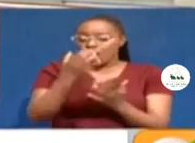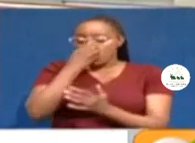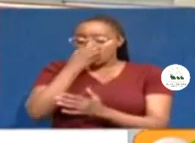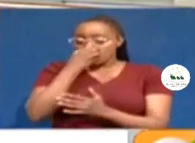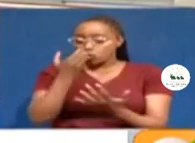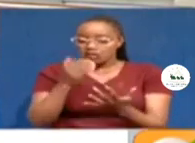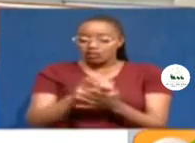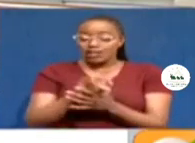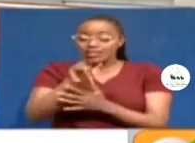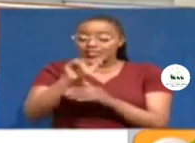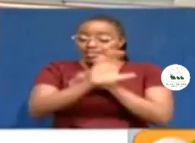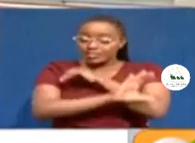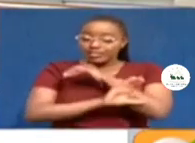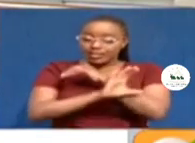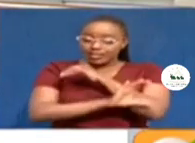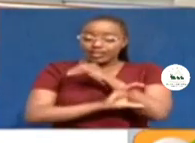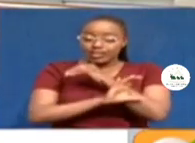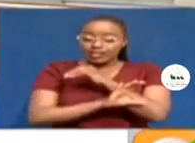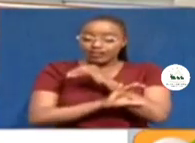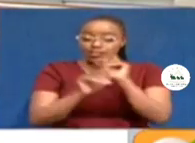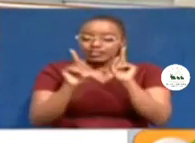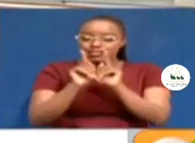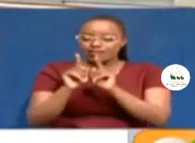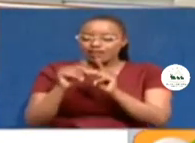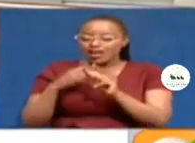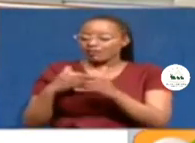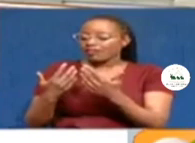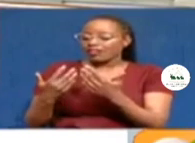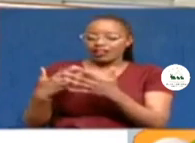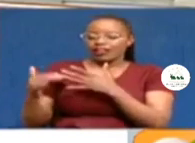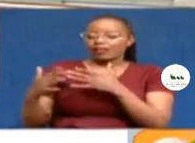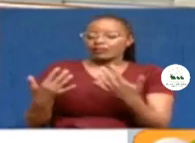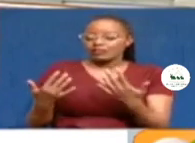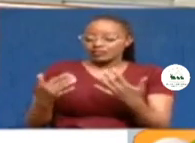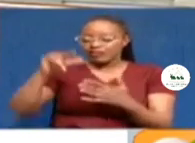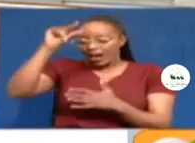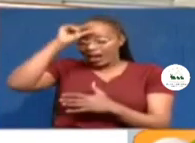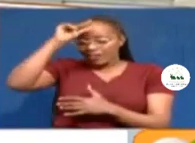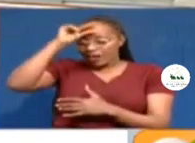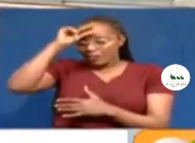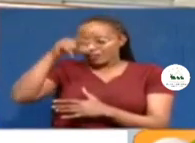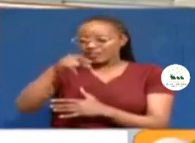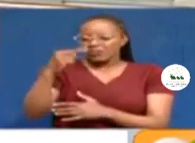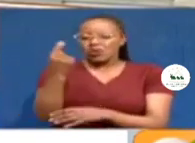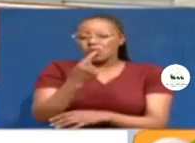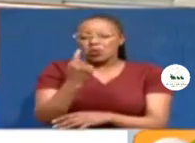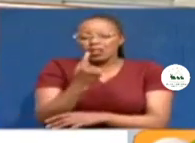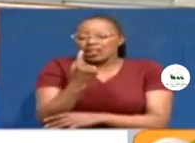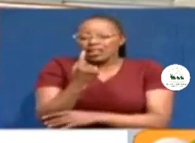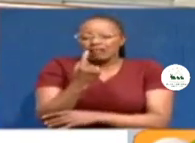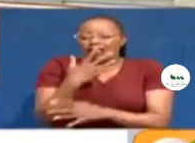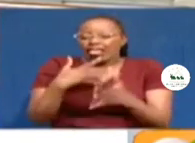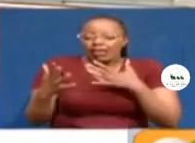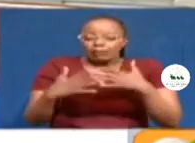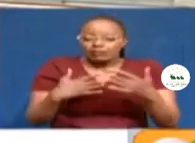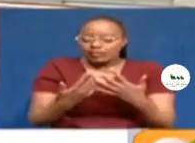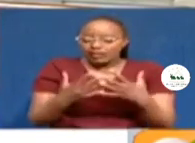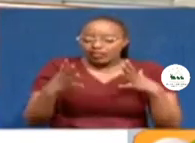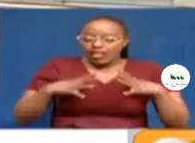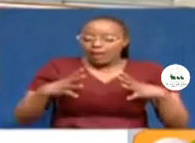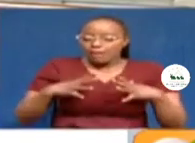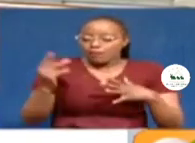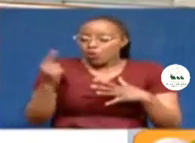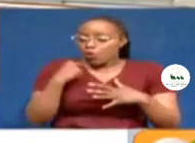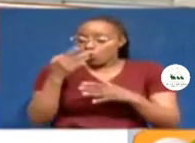that this country is shipwrecked. Government is shipwrecked. The captain